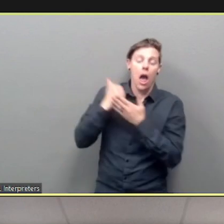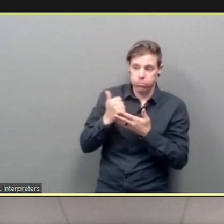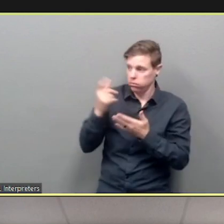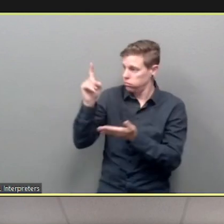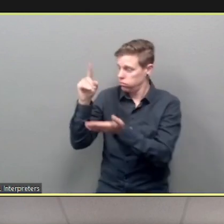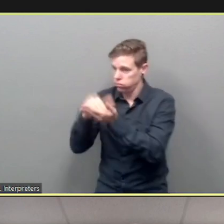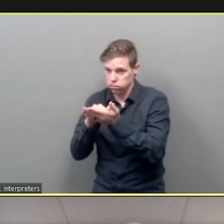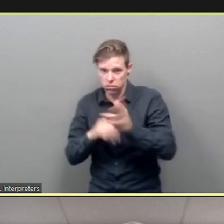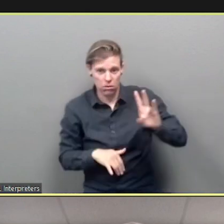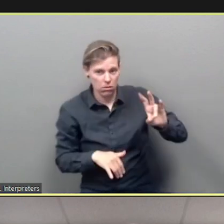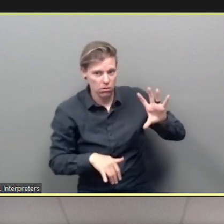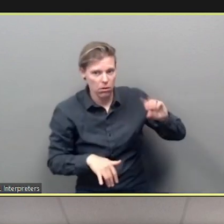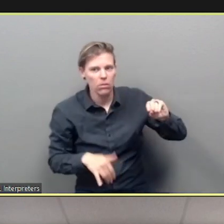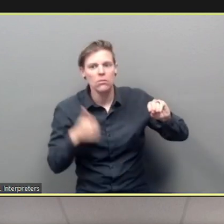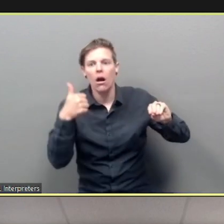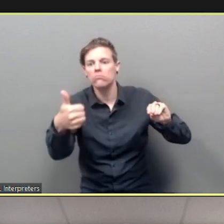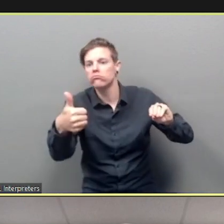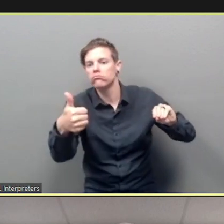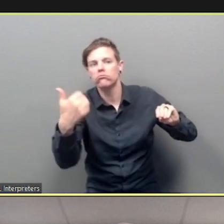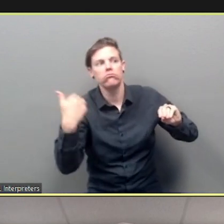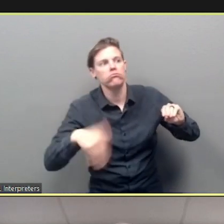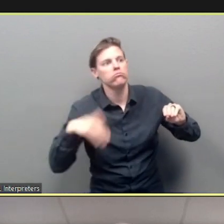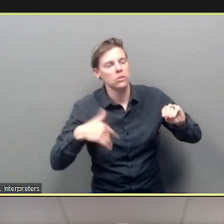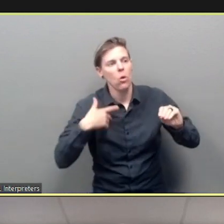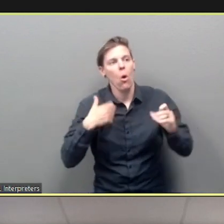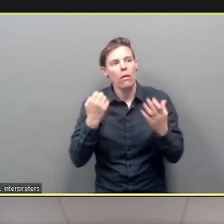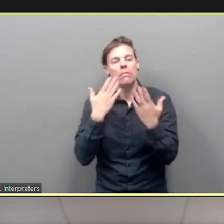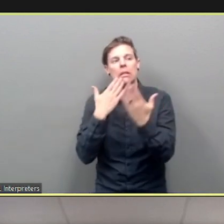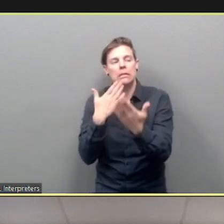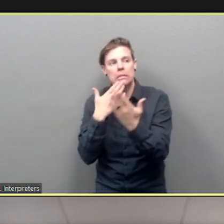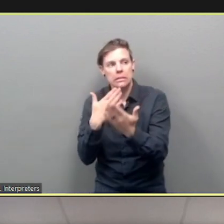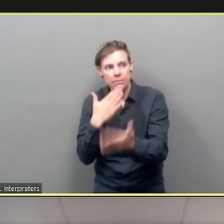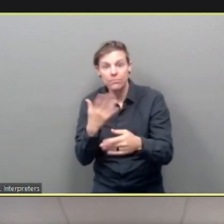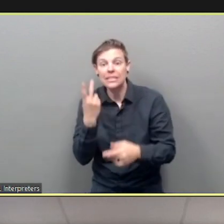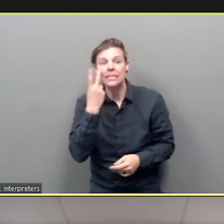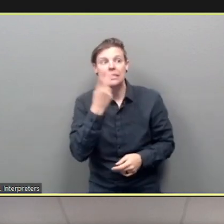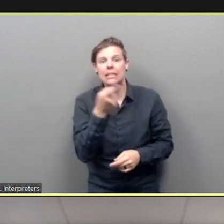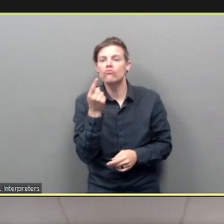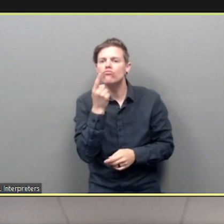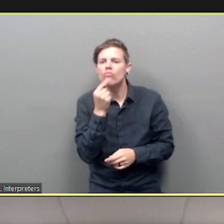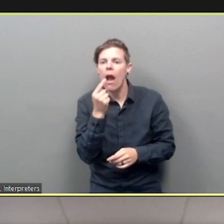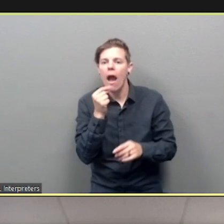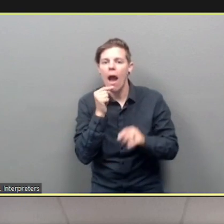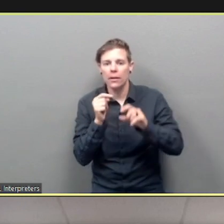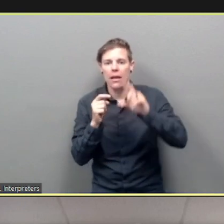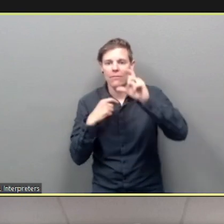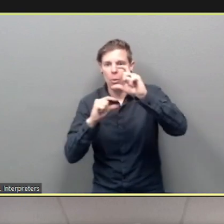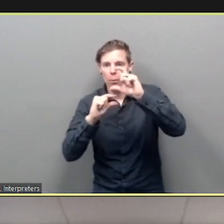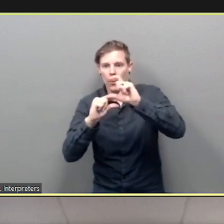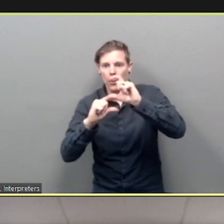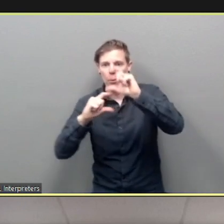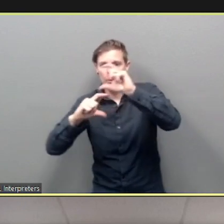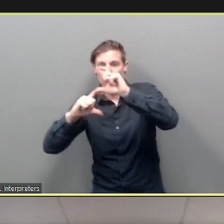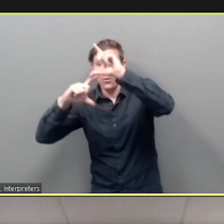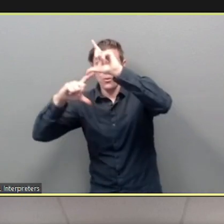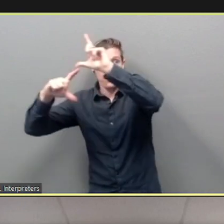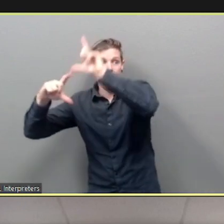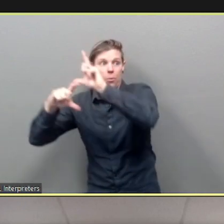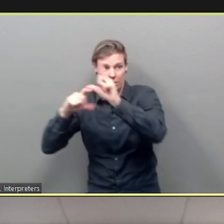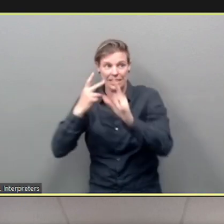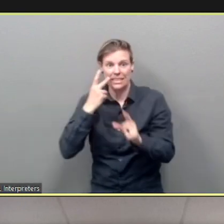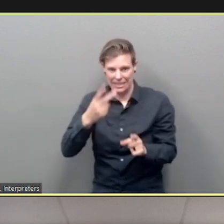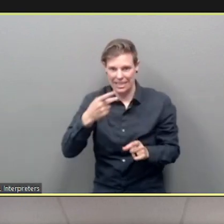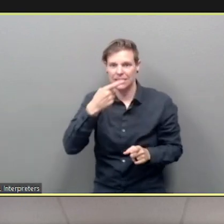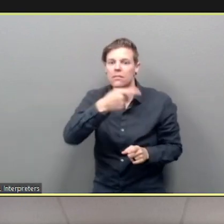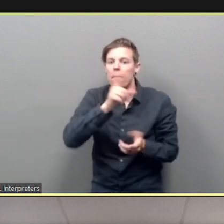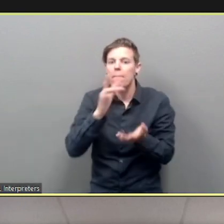to thank all of you. You'll see the little red graph growing there, which is the BAM-EDI combination. We're not getting as